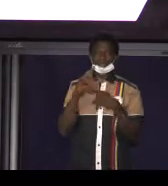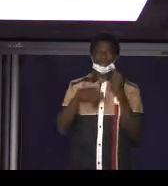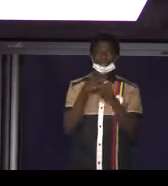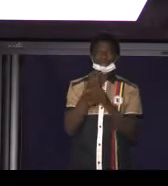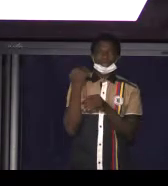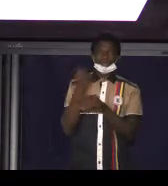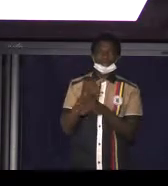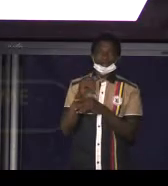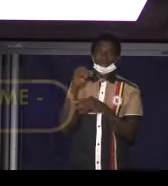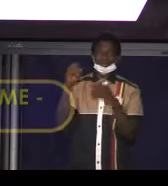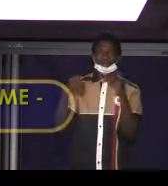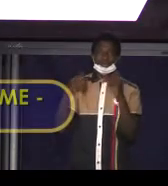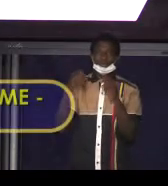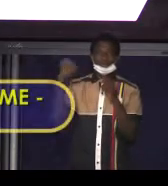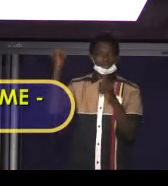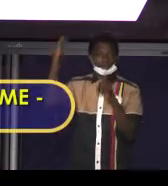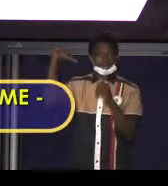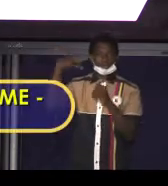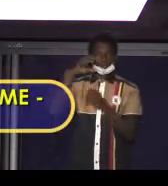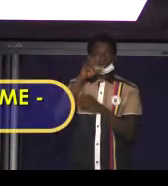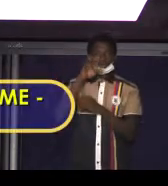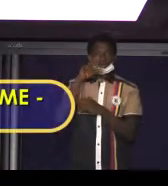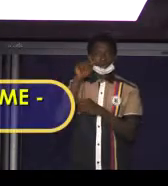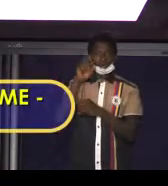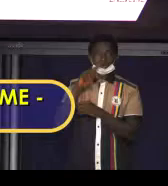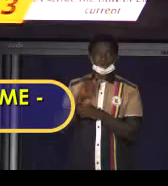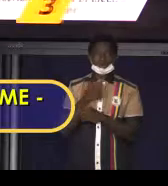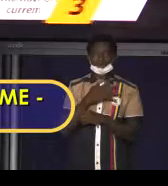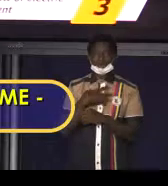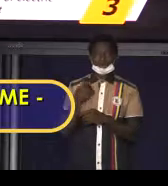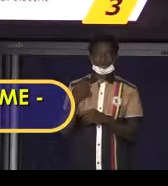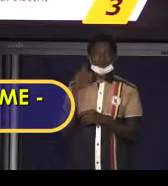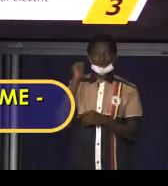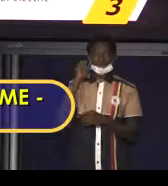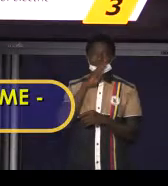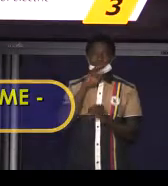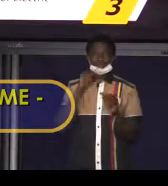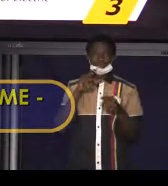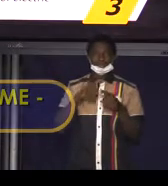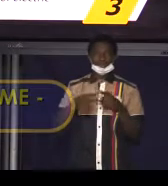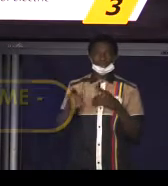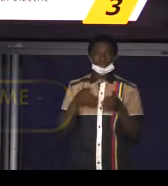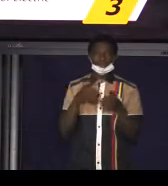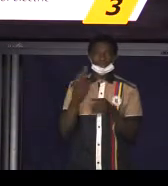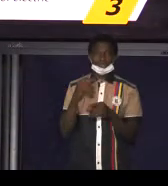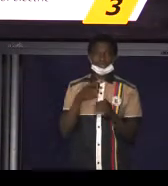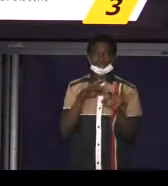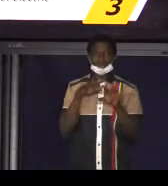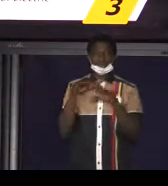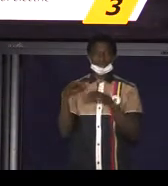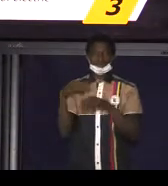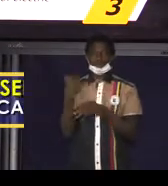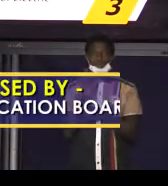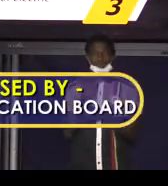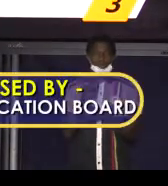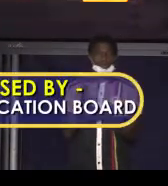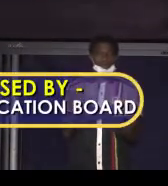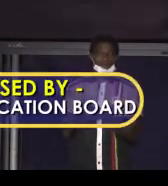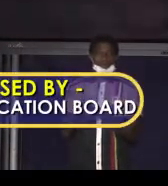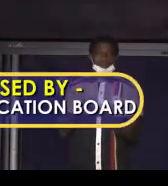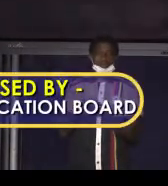of electric current and electricity. Likewise, you should be able to describe the flow